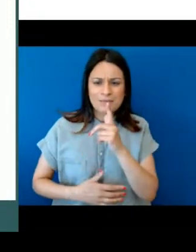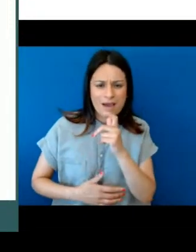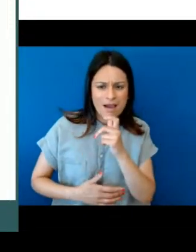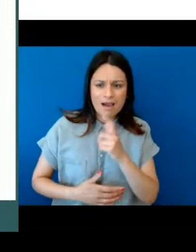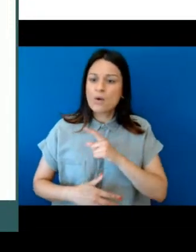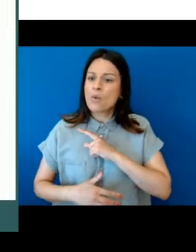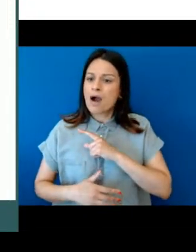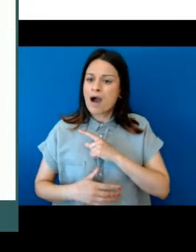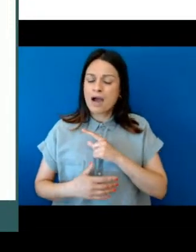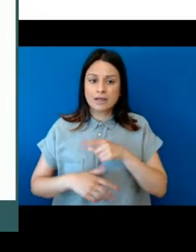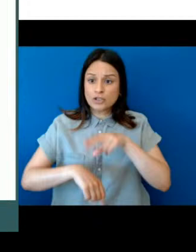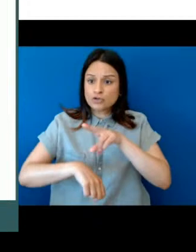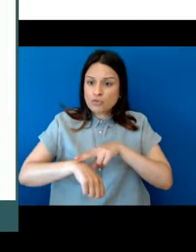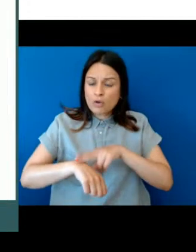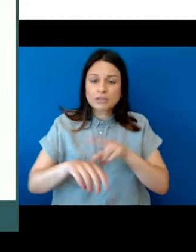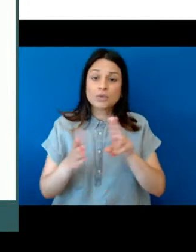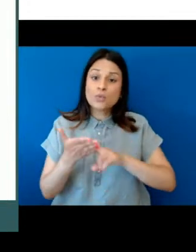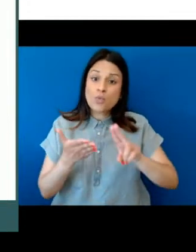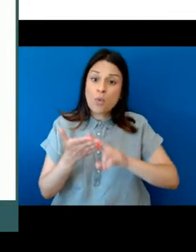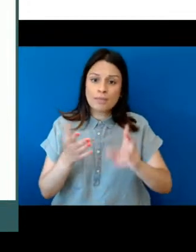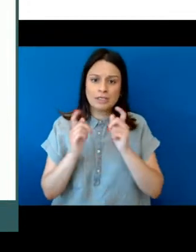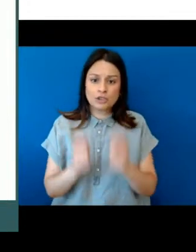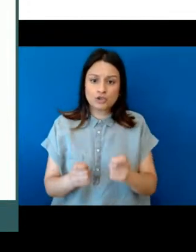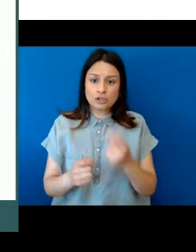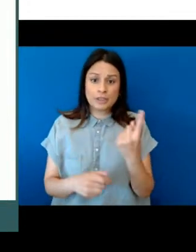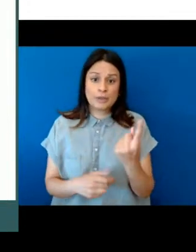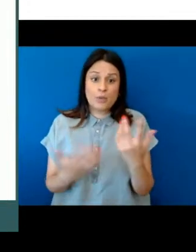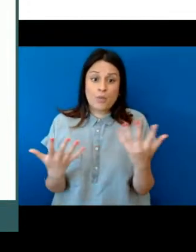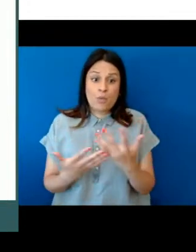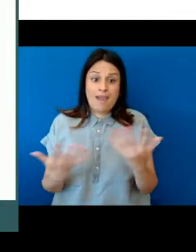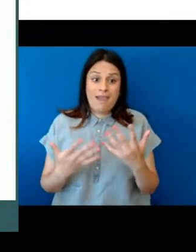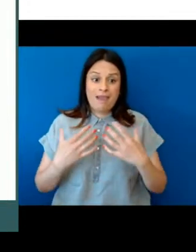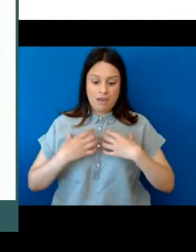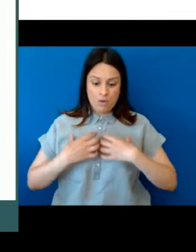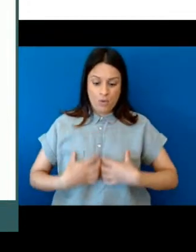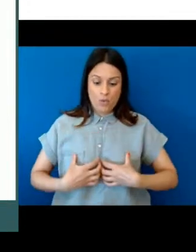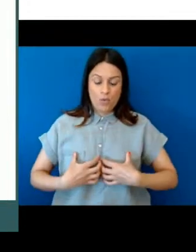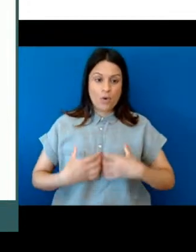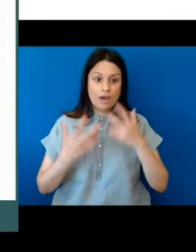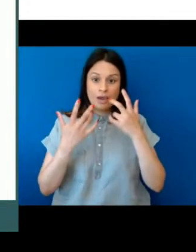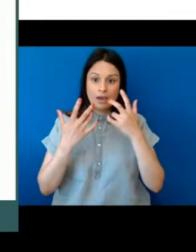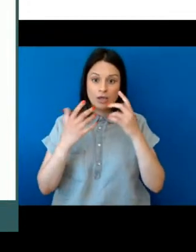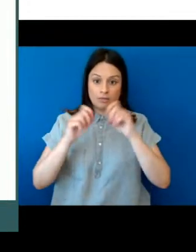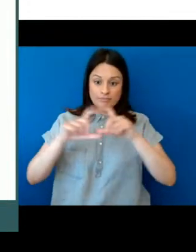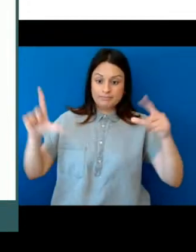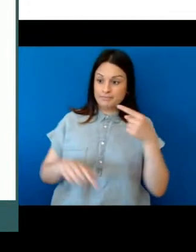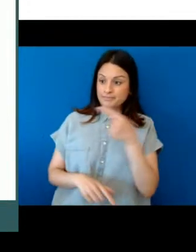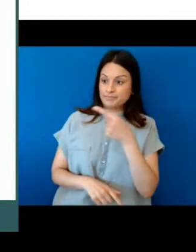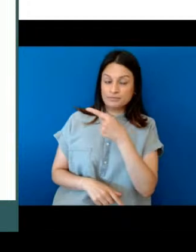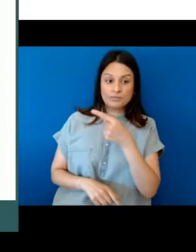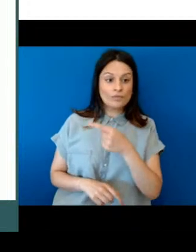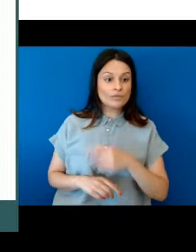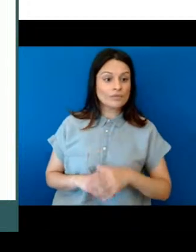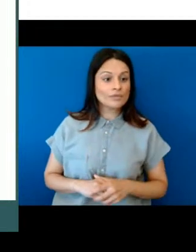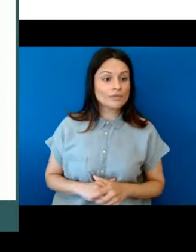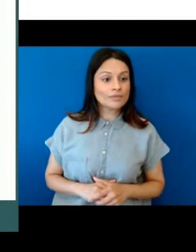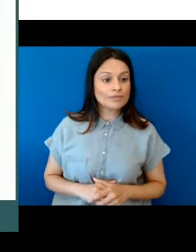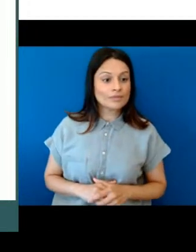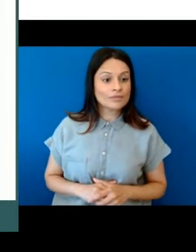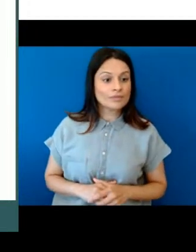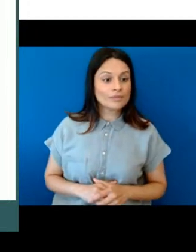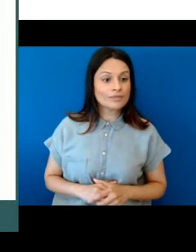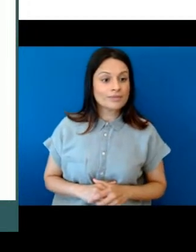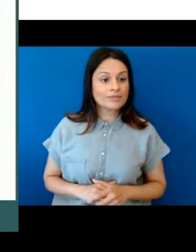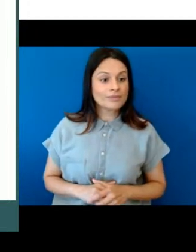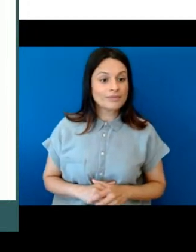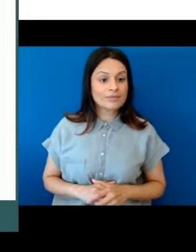doctors tend to treat the lower airway only. Look at the picture on the left. ENT doctors mainly